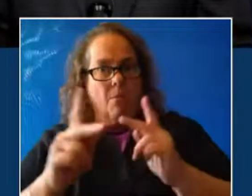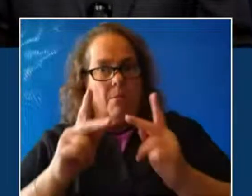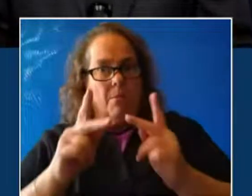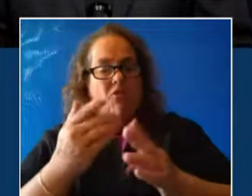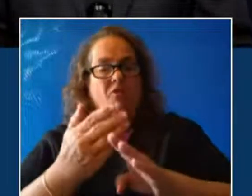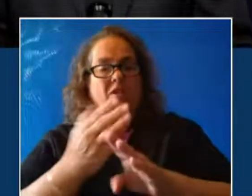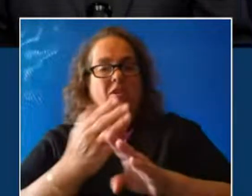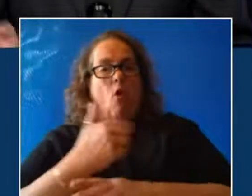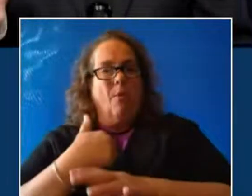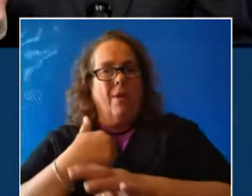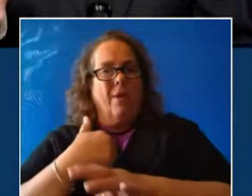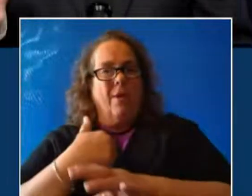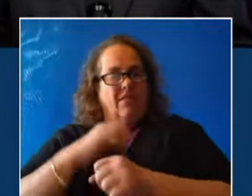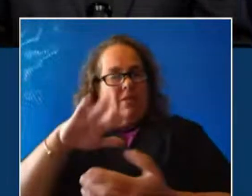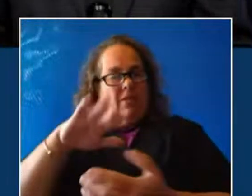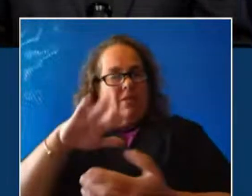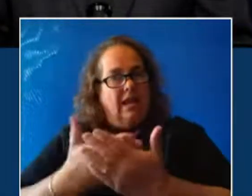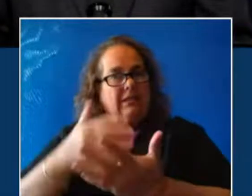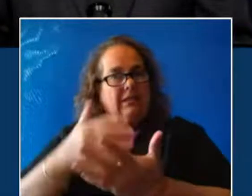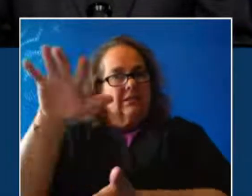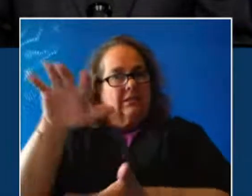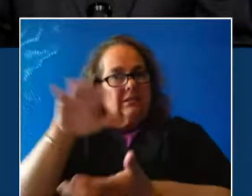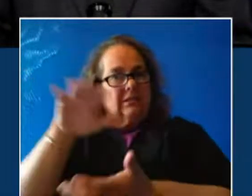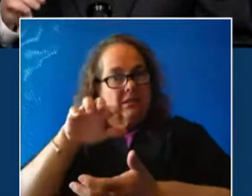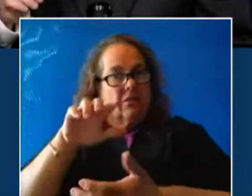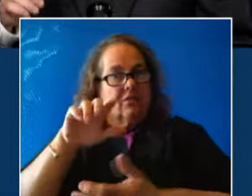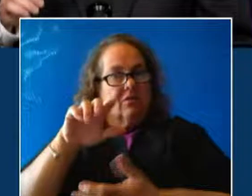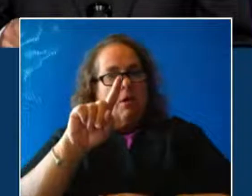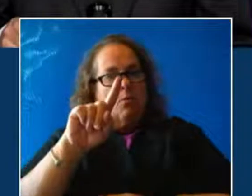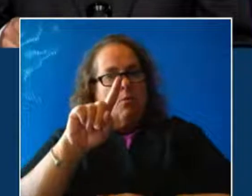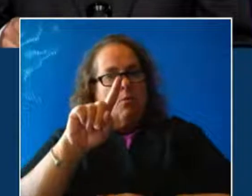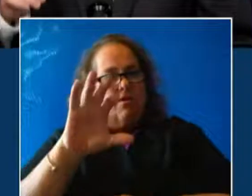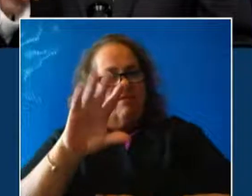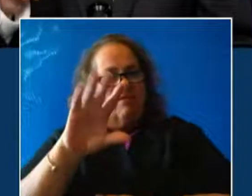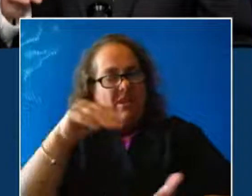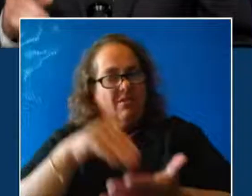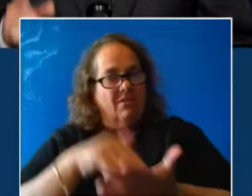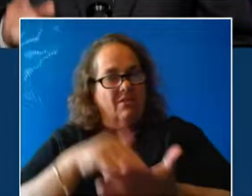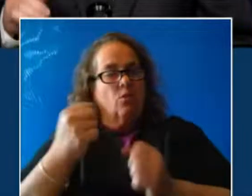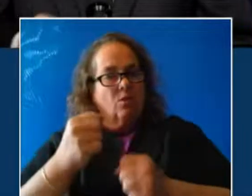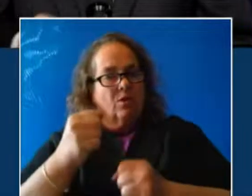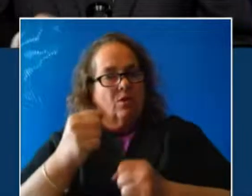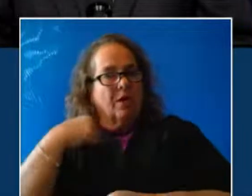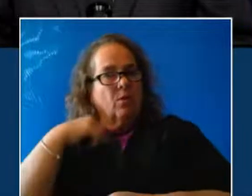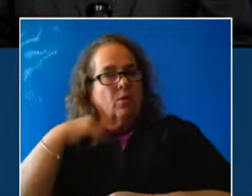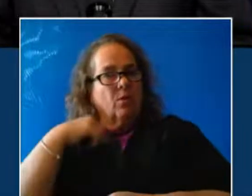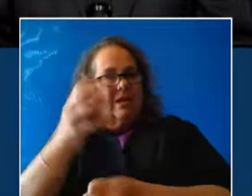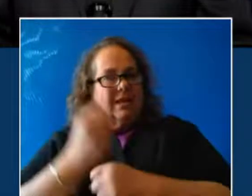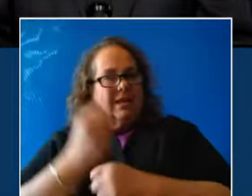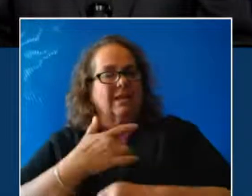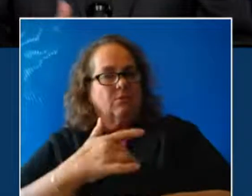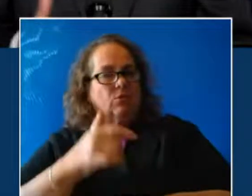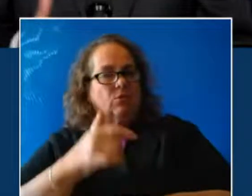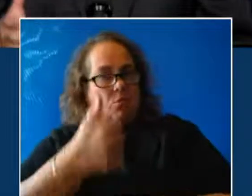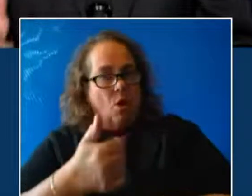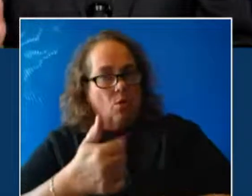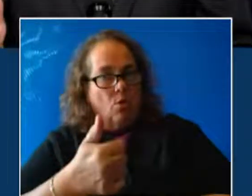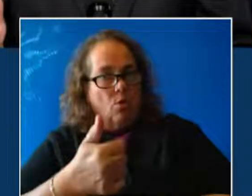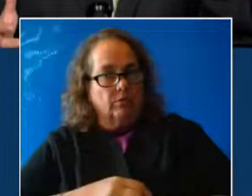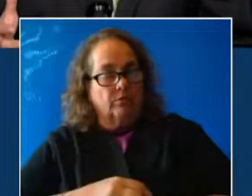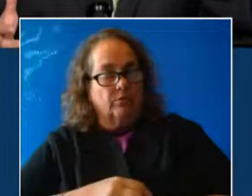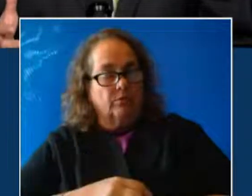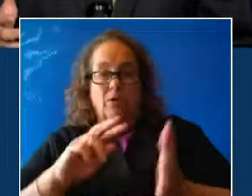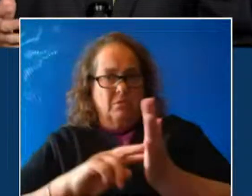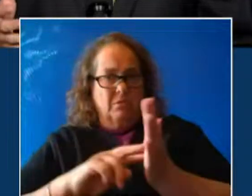150,000, which typically starts coming in tomorrow. Meaning we can get more than